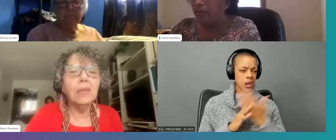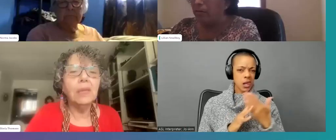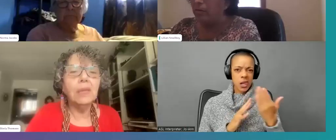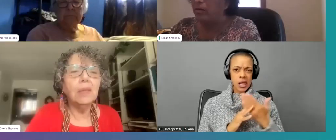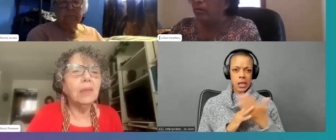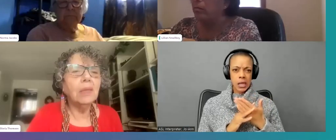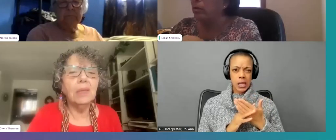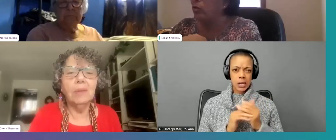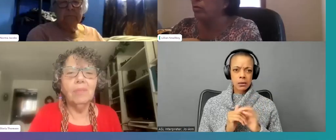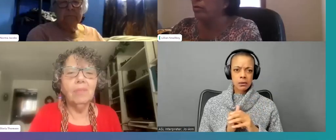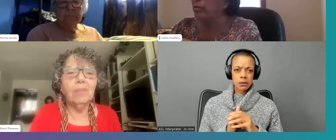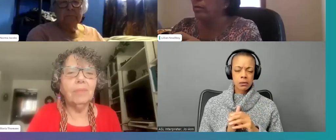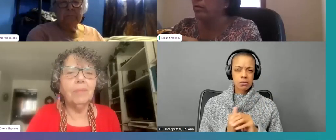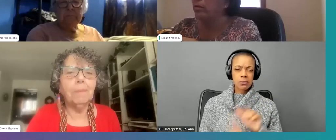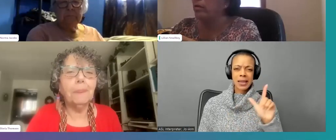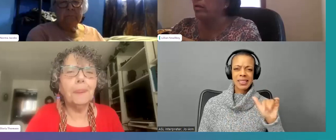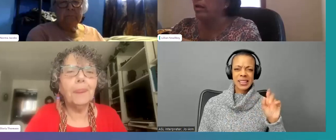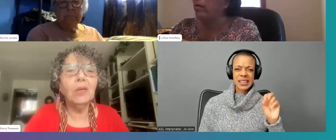Yeah. I'm not sure.